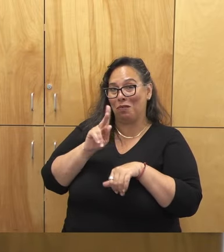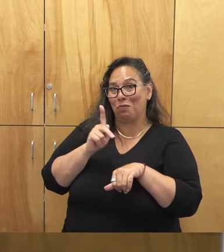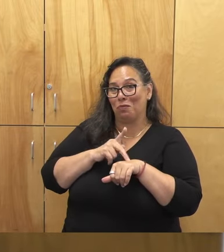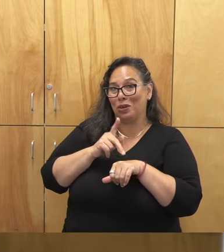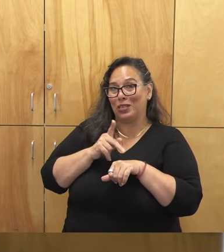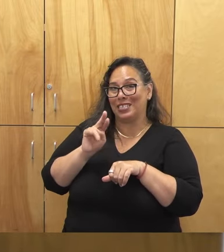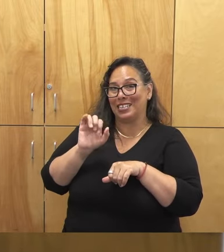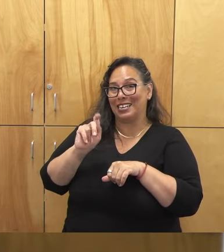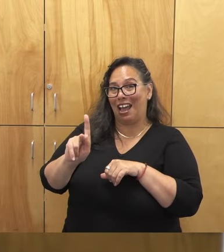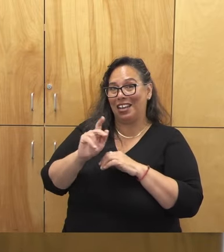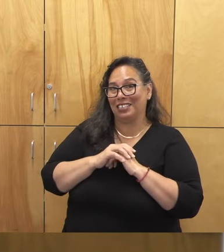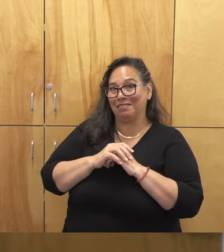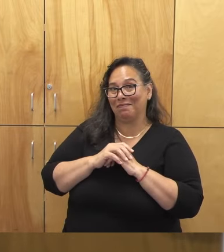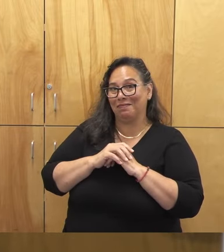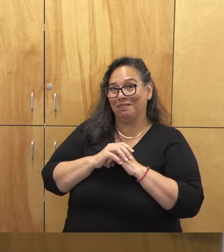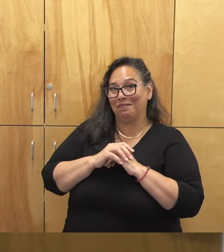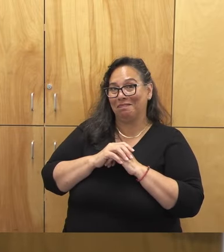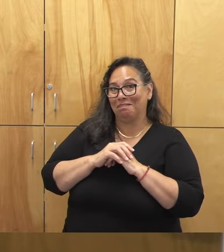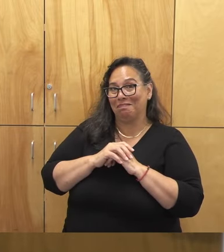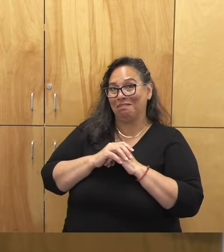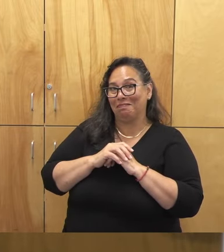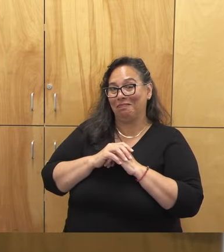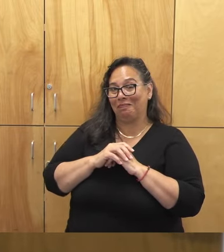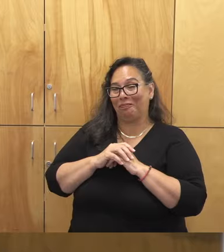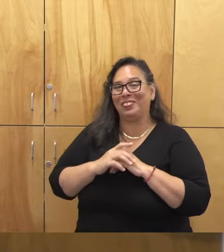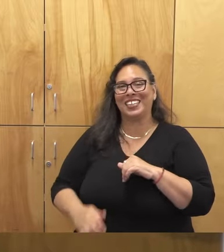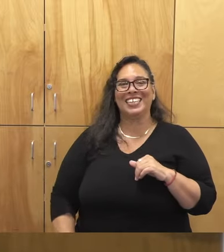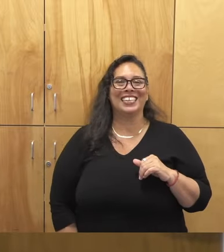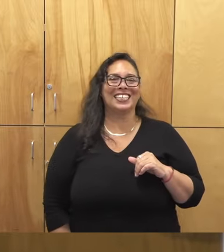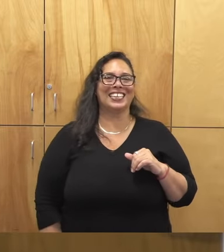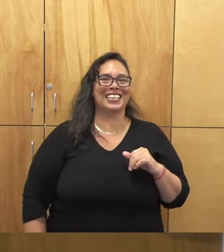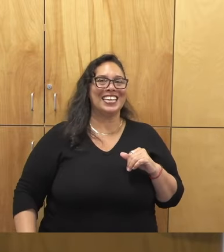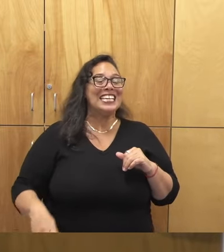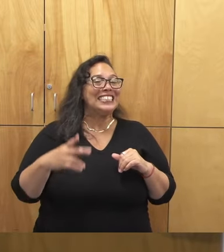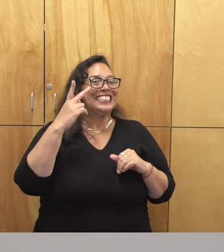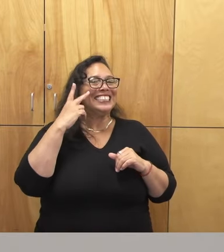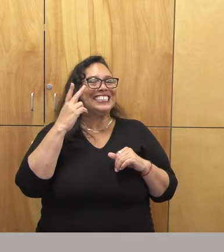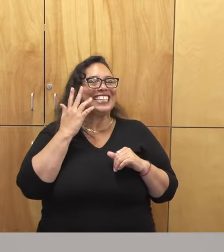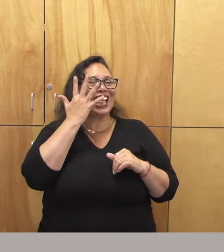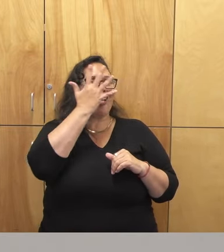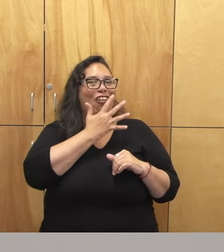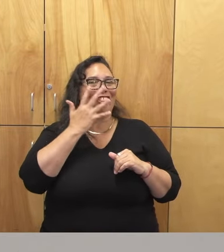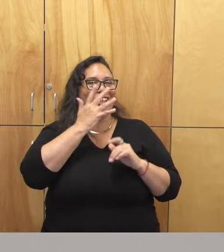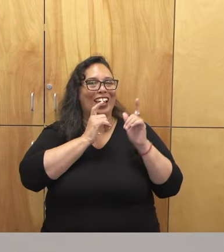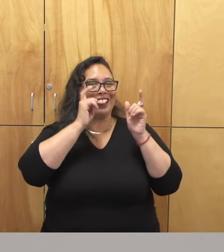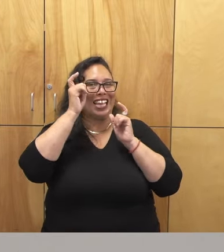and so yeah. She was a student. Well, to see the looks on the faces of these